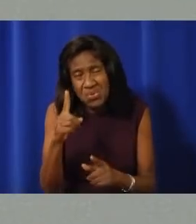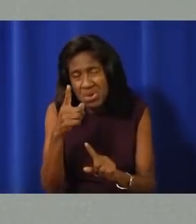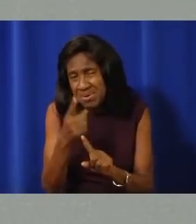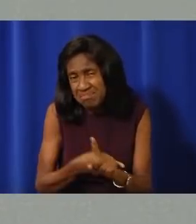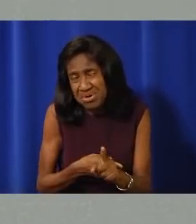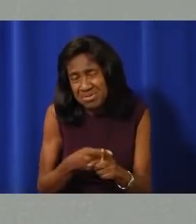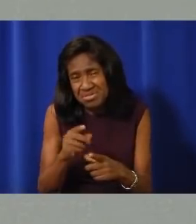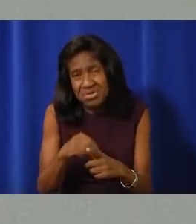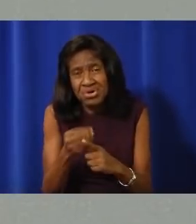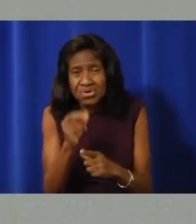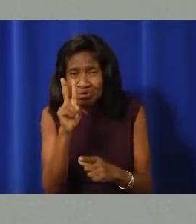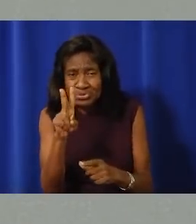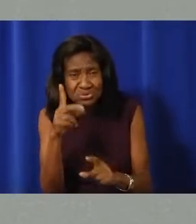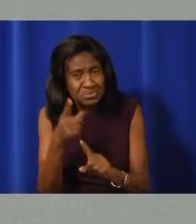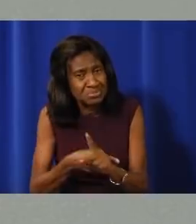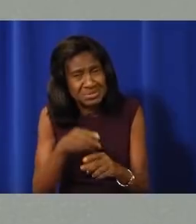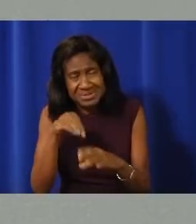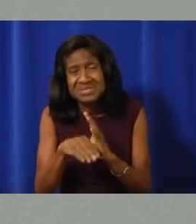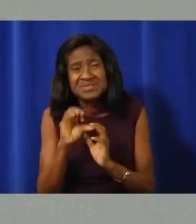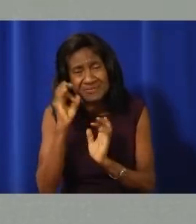now, rather than now. But